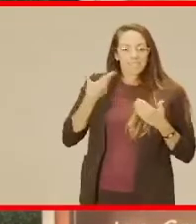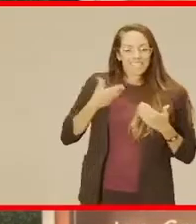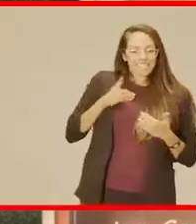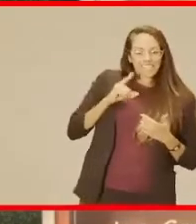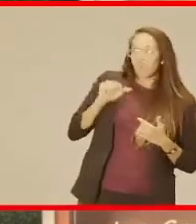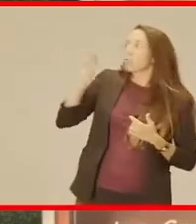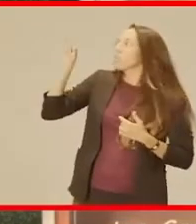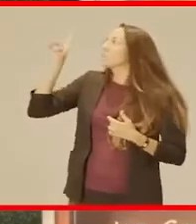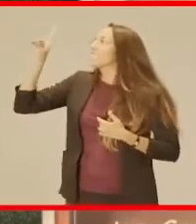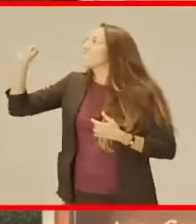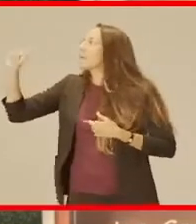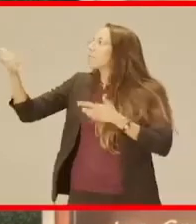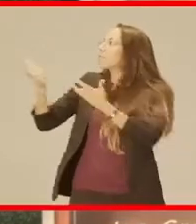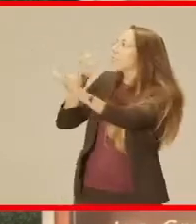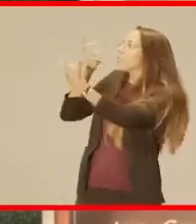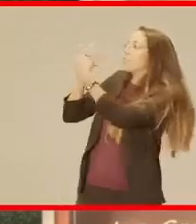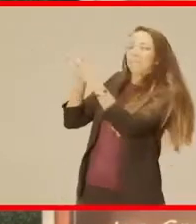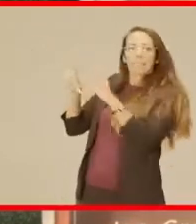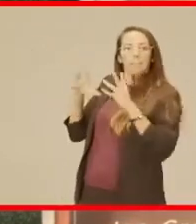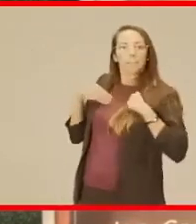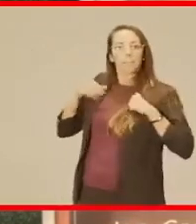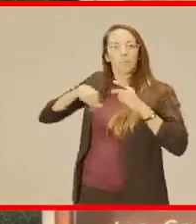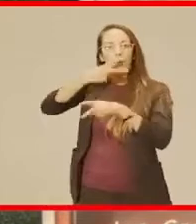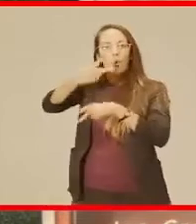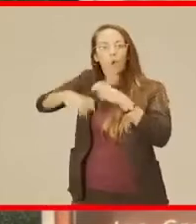as acceptable within that show.